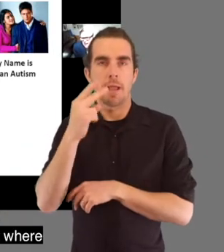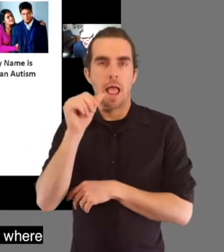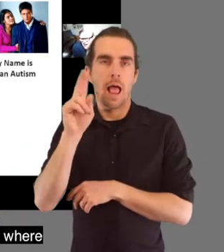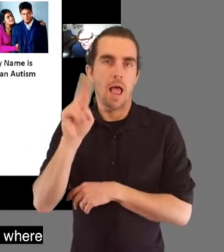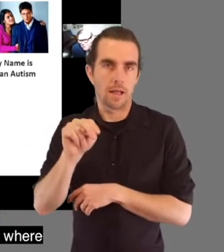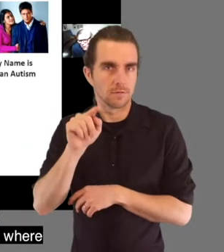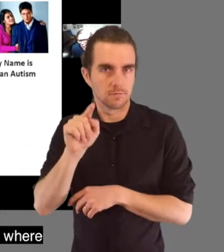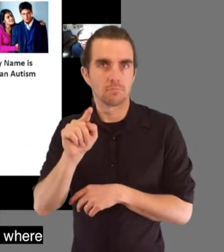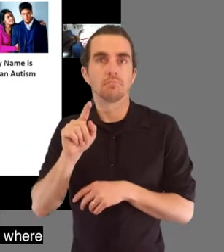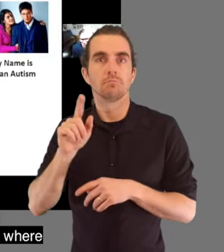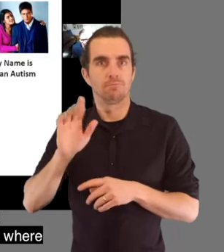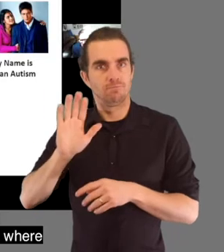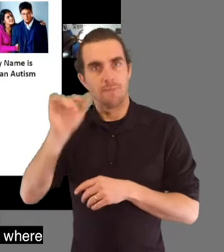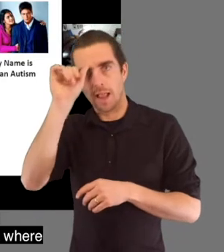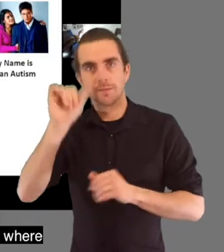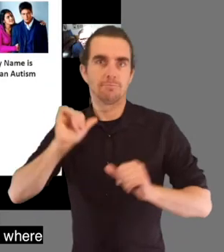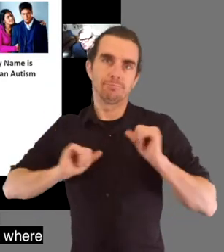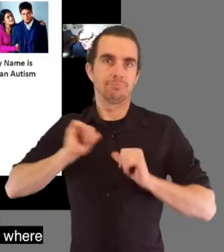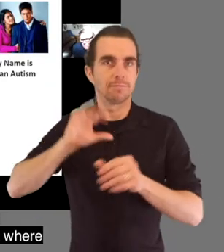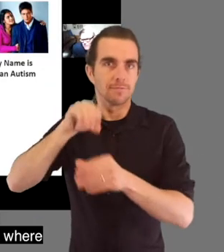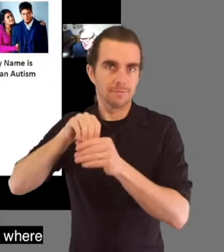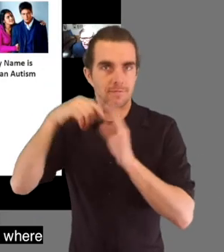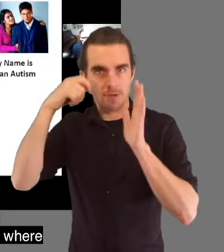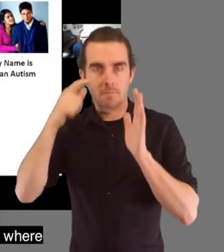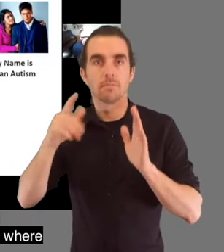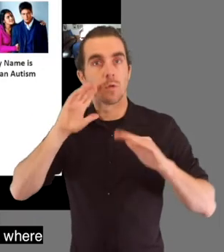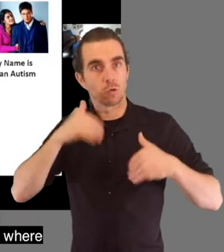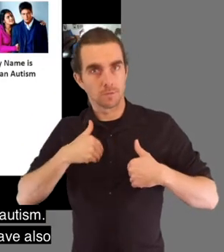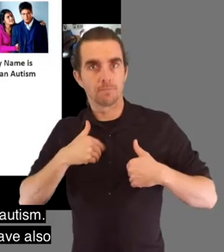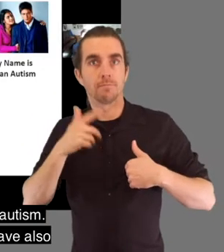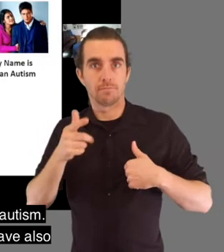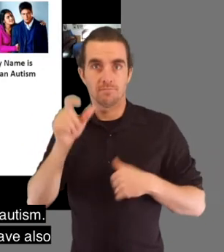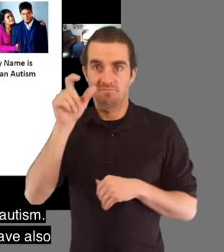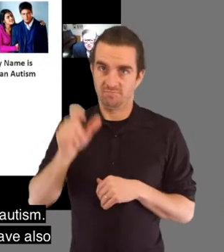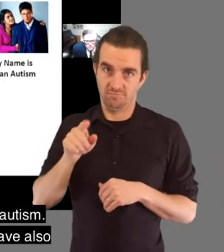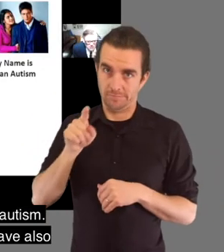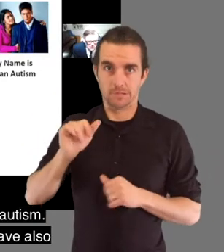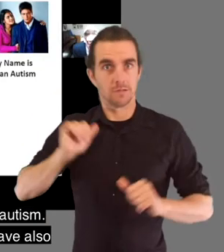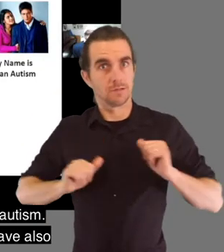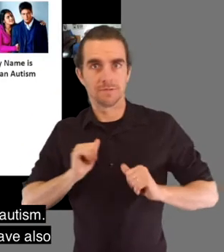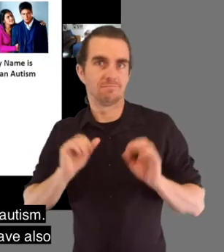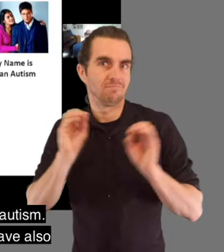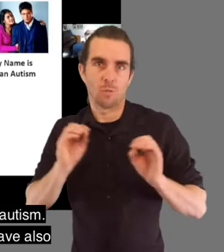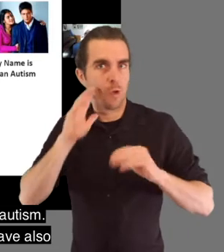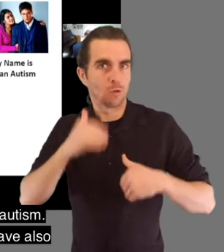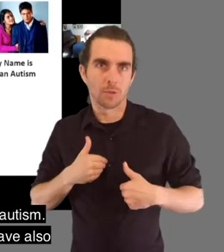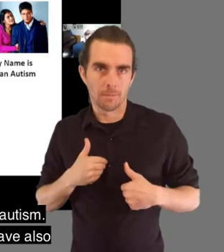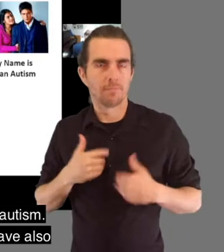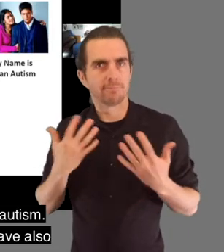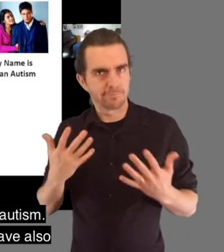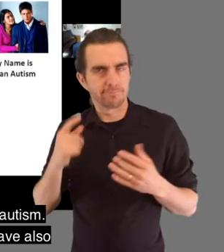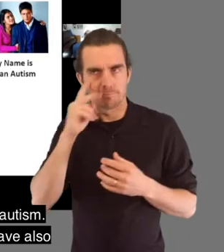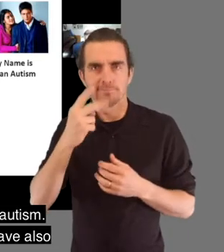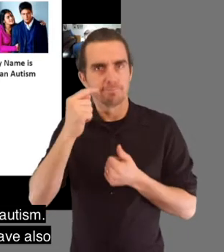again, a Bollywood film dealing with autism, where the character is not someone with autism,